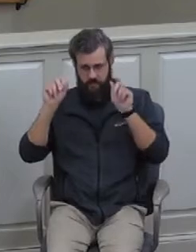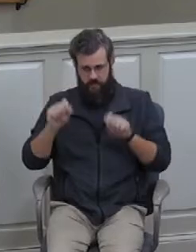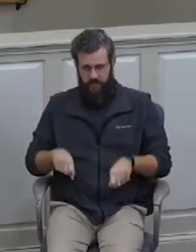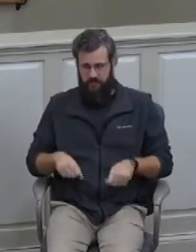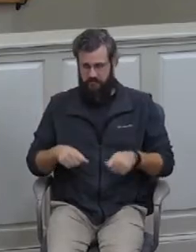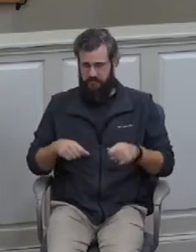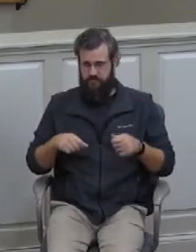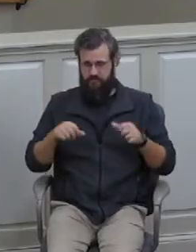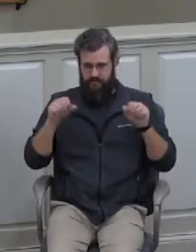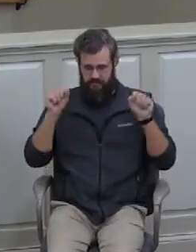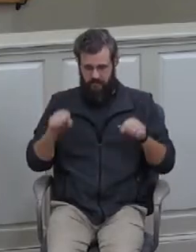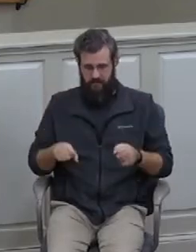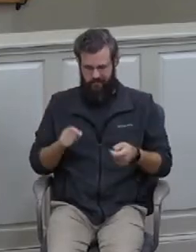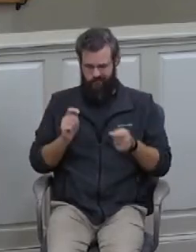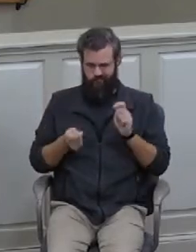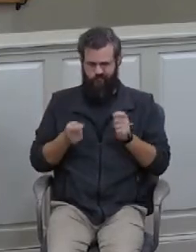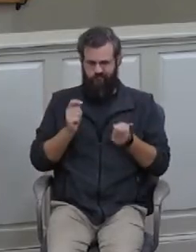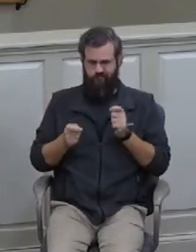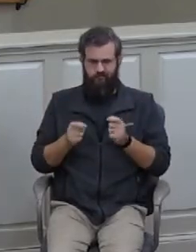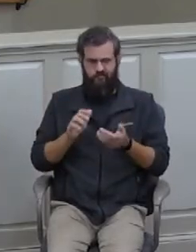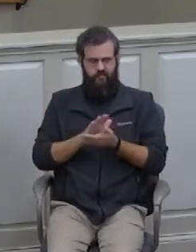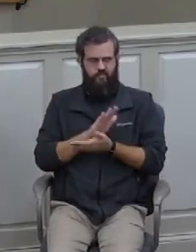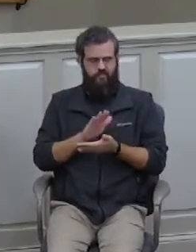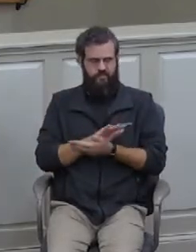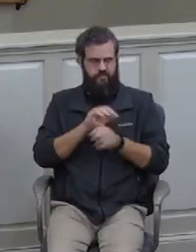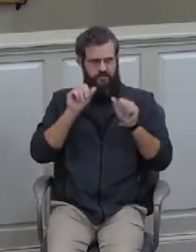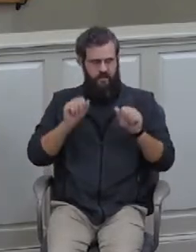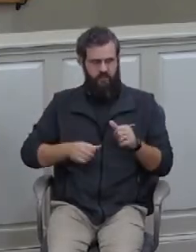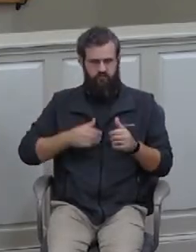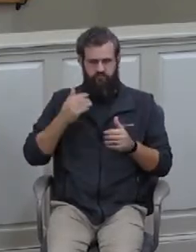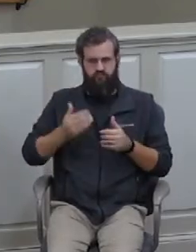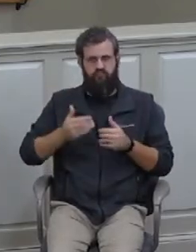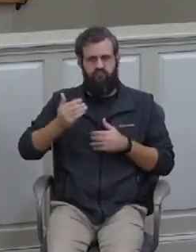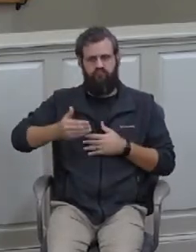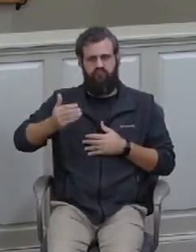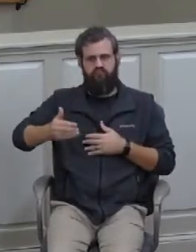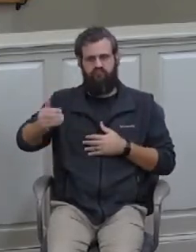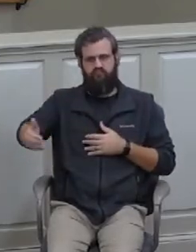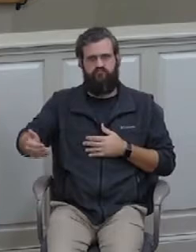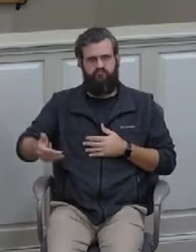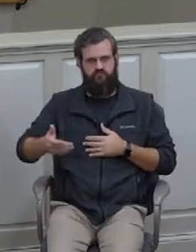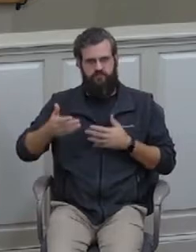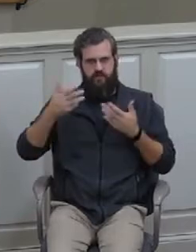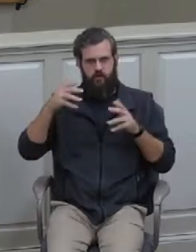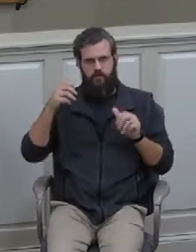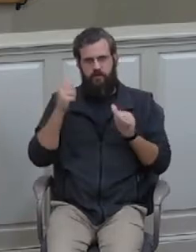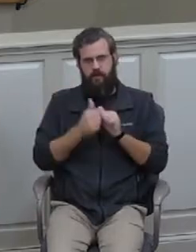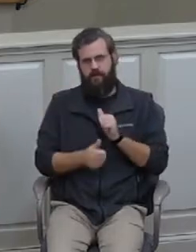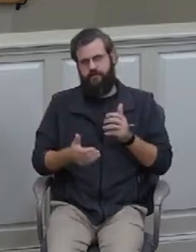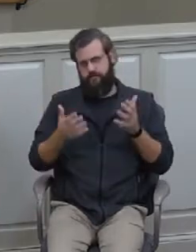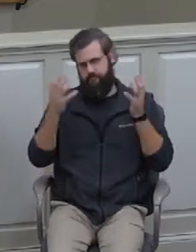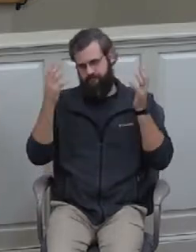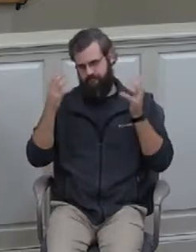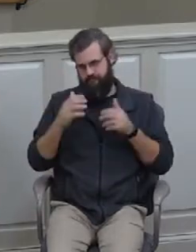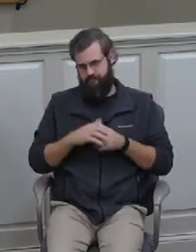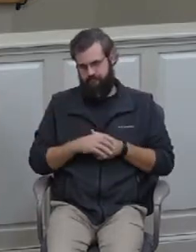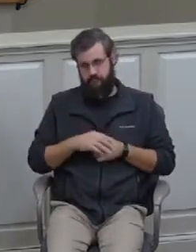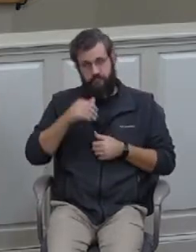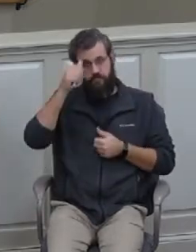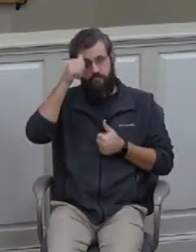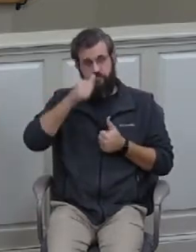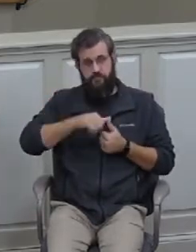and maybe tweak or change some things that have already been passed. So with that in